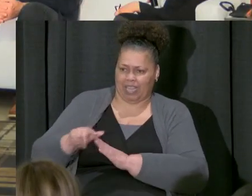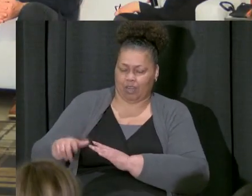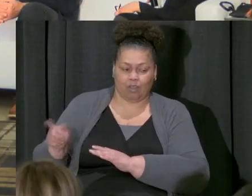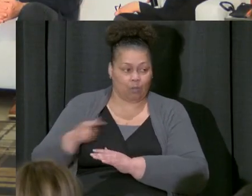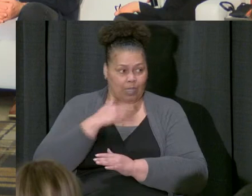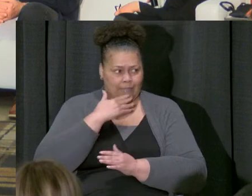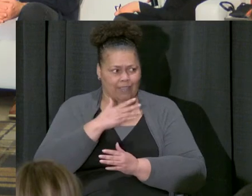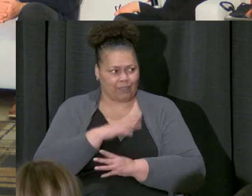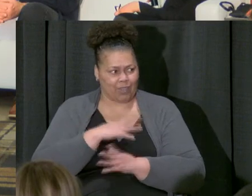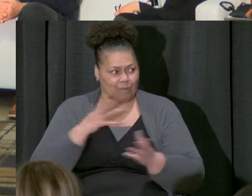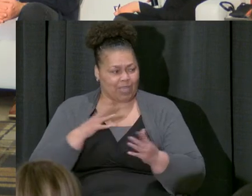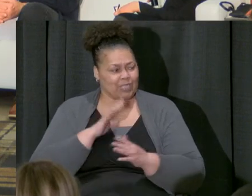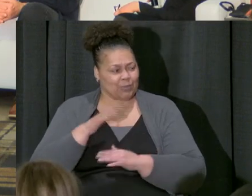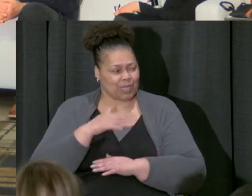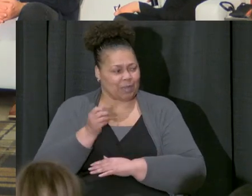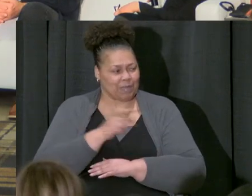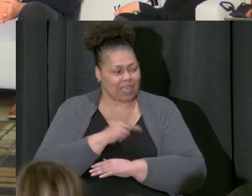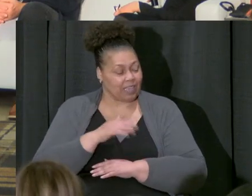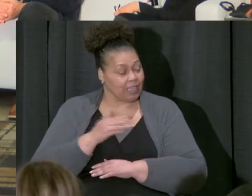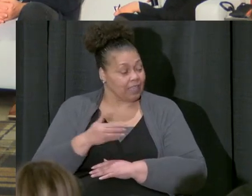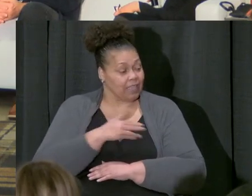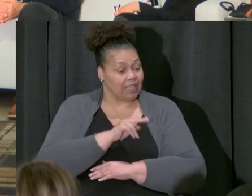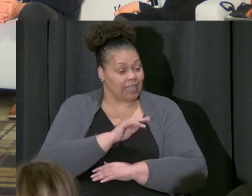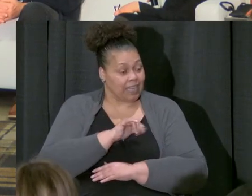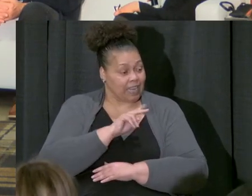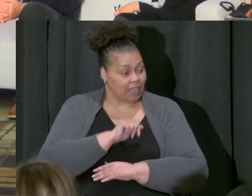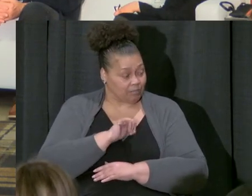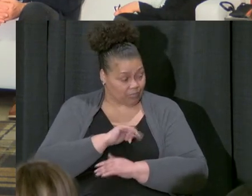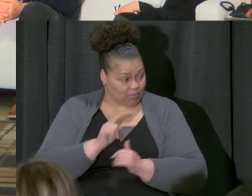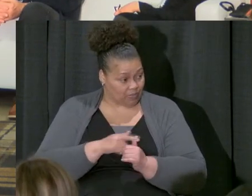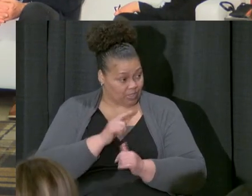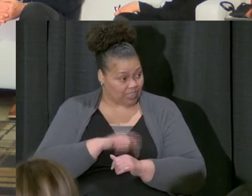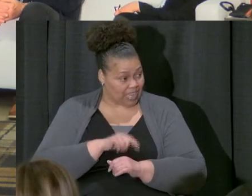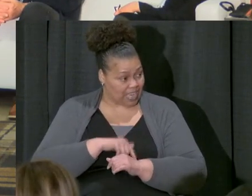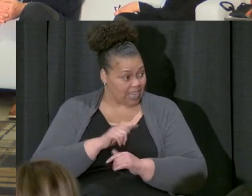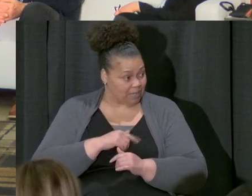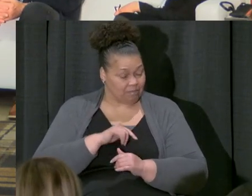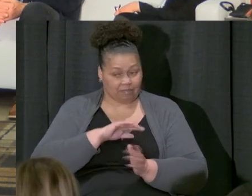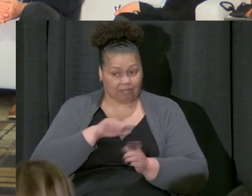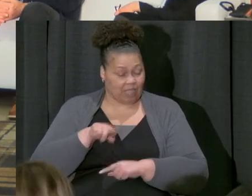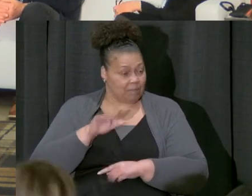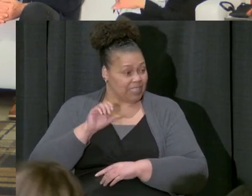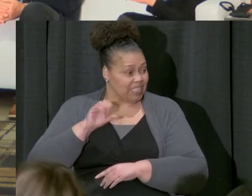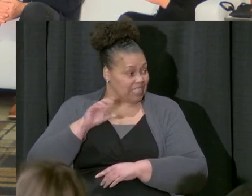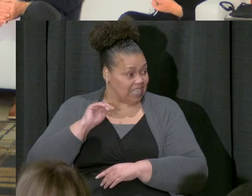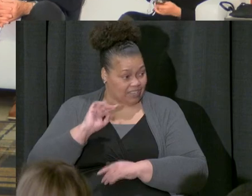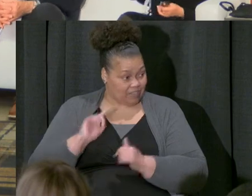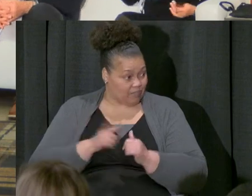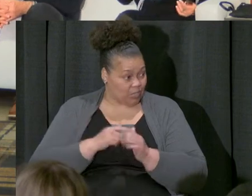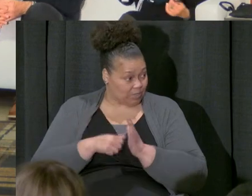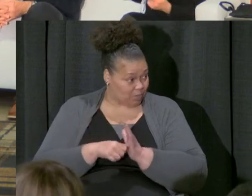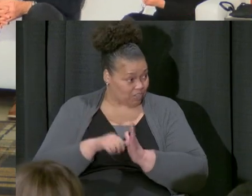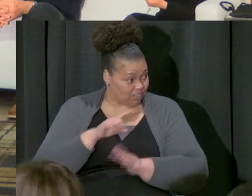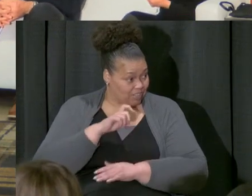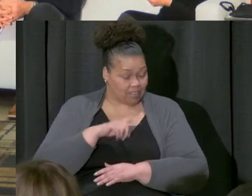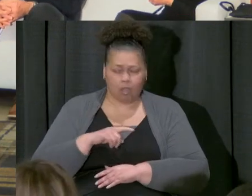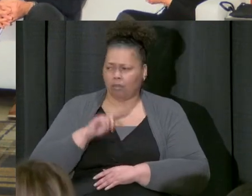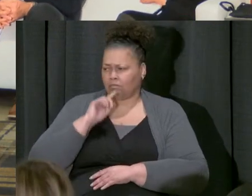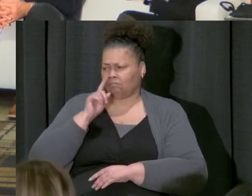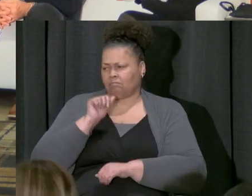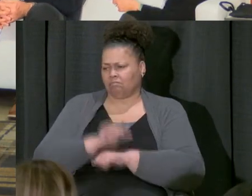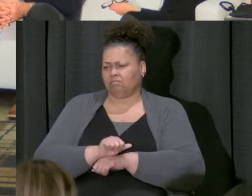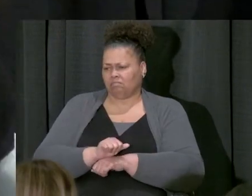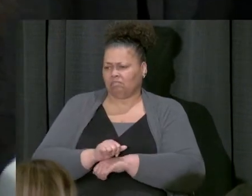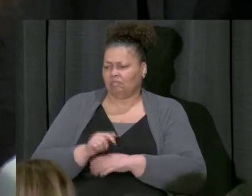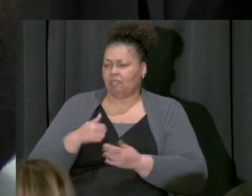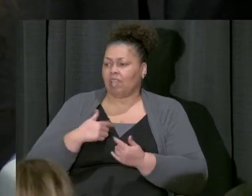much. Nina, this is your first time at CSUN. Do you have any first impressions? Absolutely, yeah. I mean,